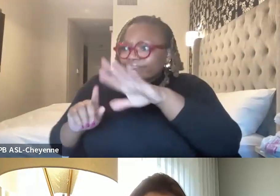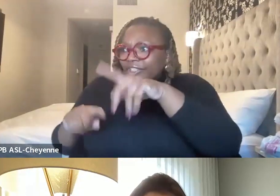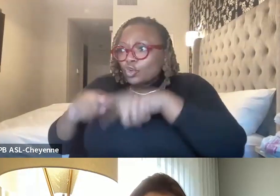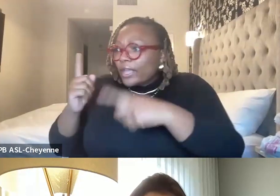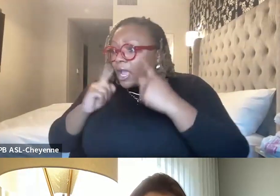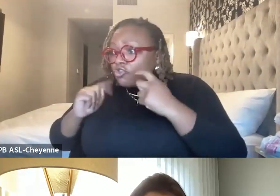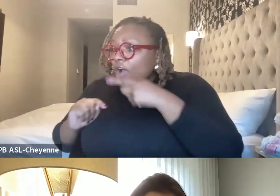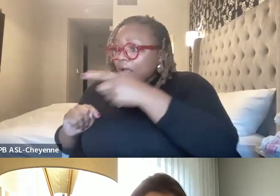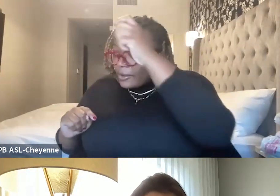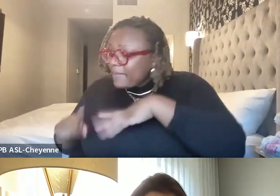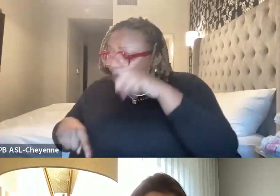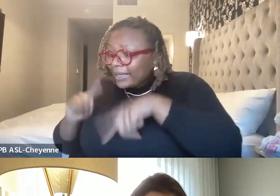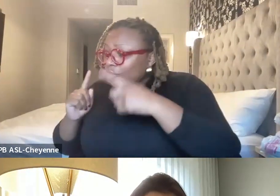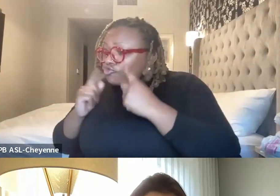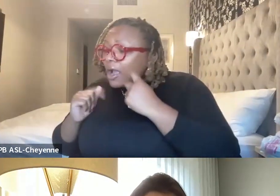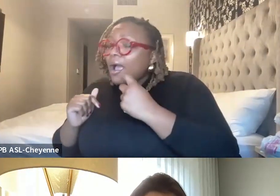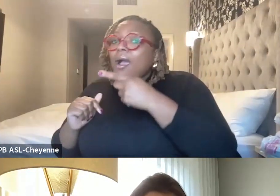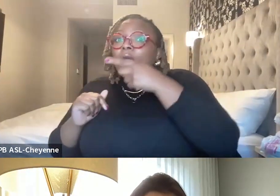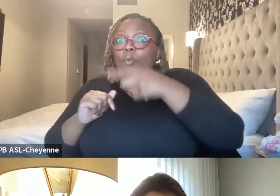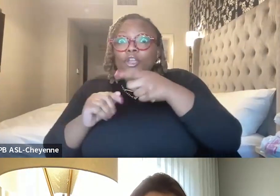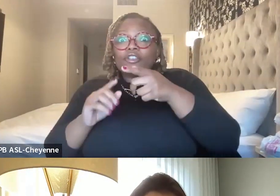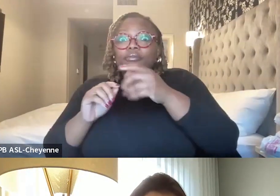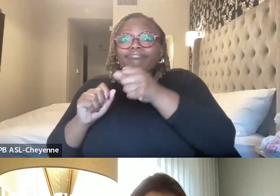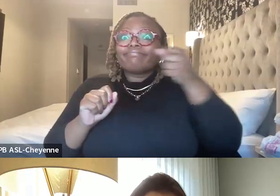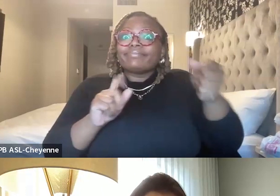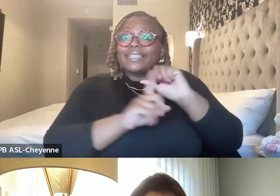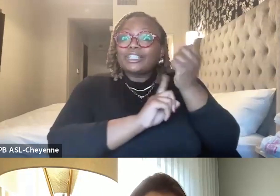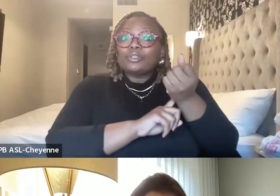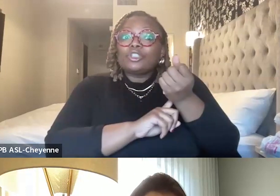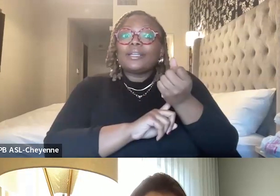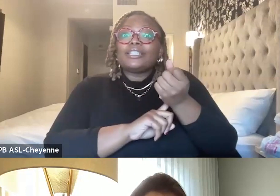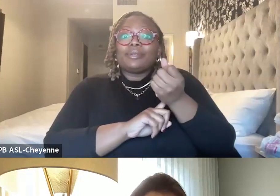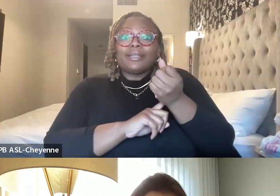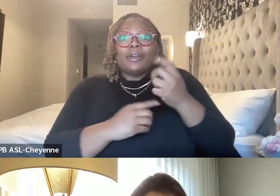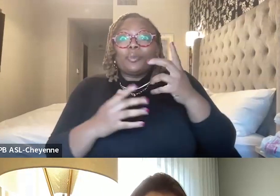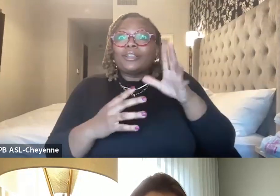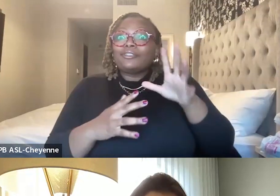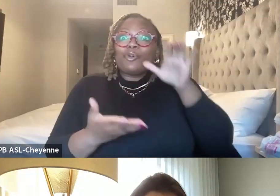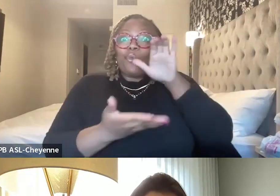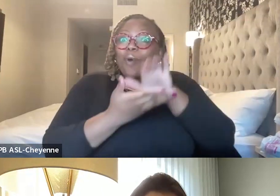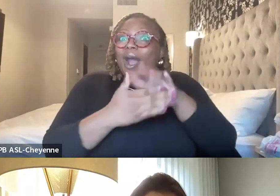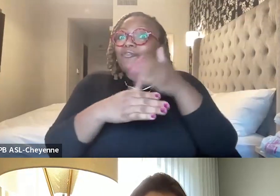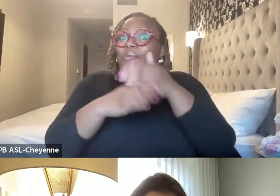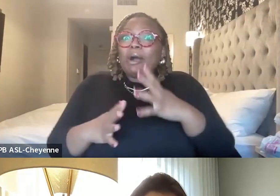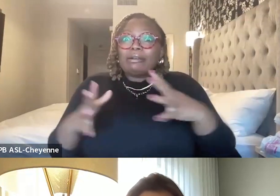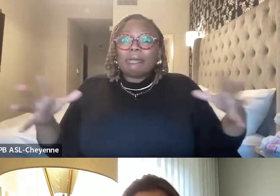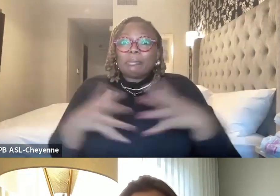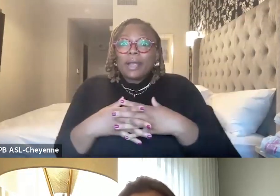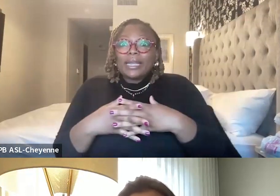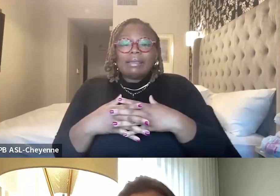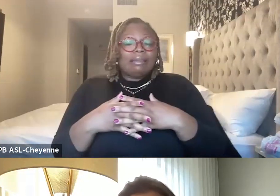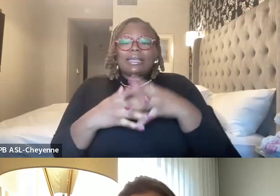and things like that. When you are in a situation that your beloved one is pregnant and is suffering a lot because